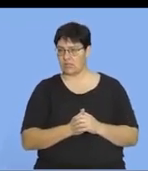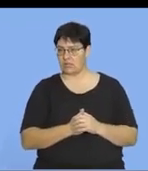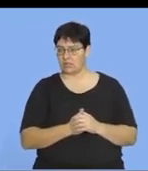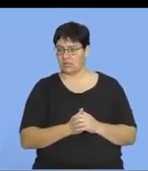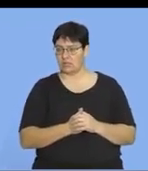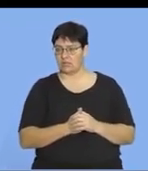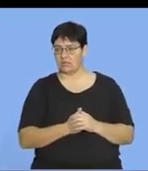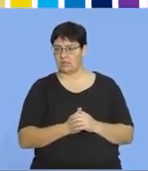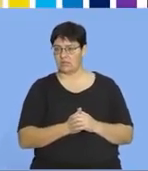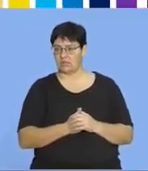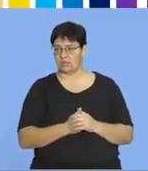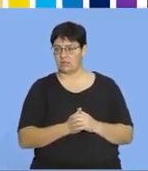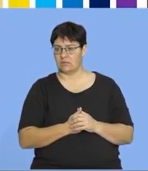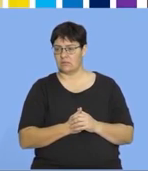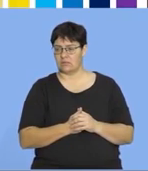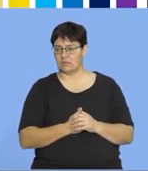gone. So,